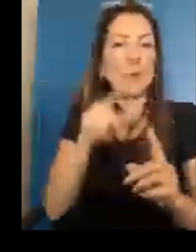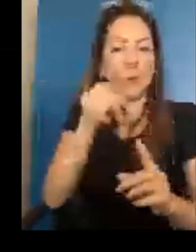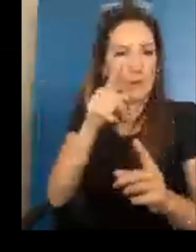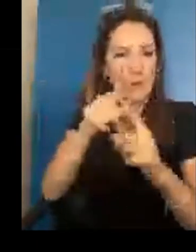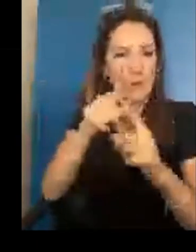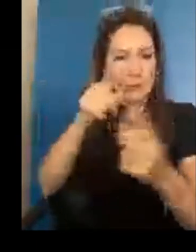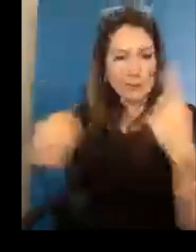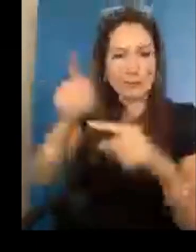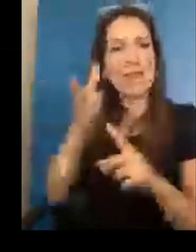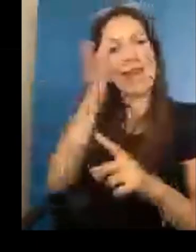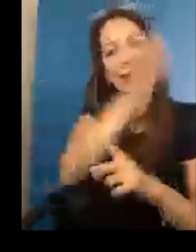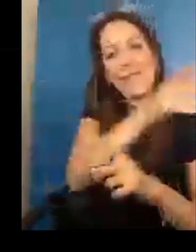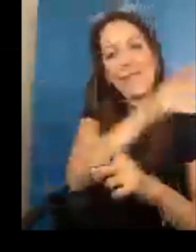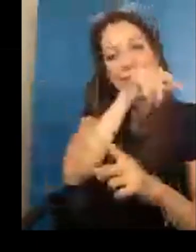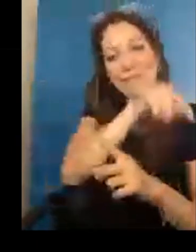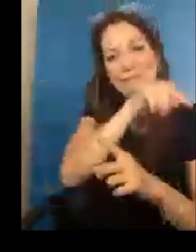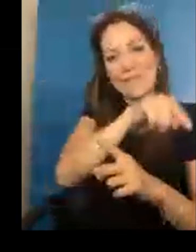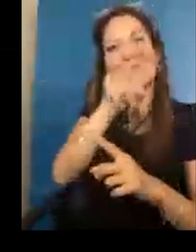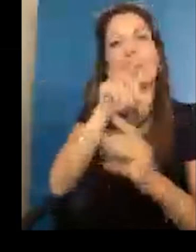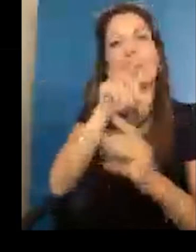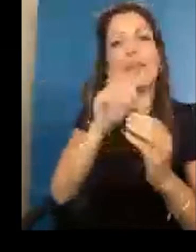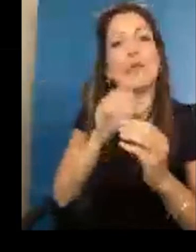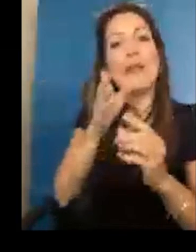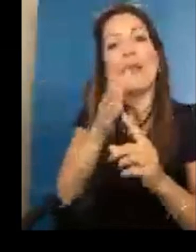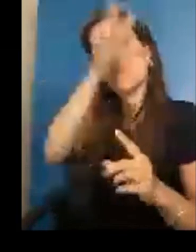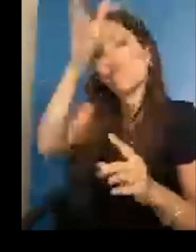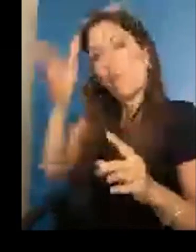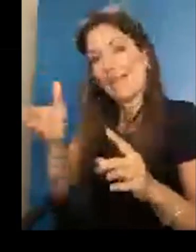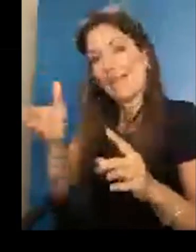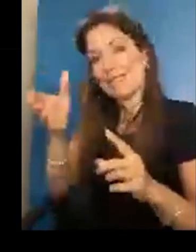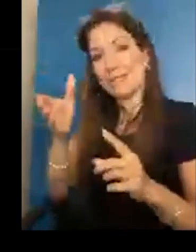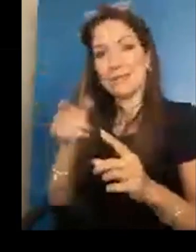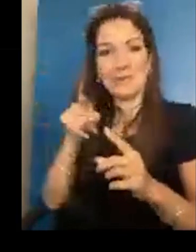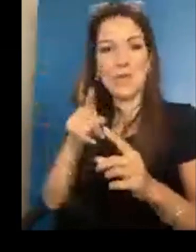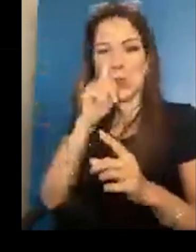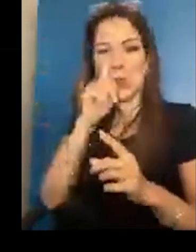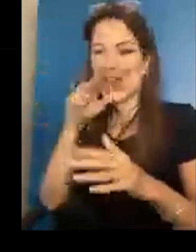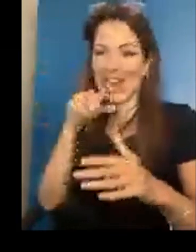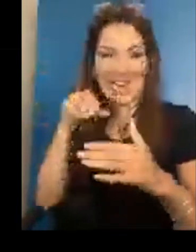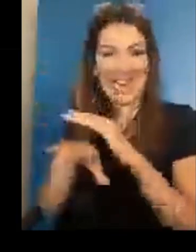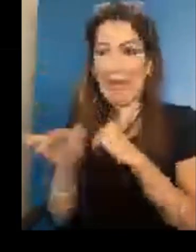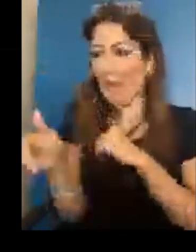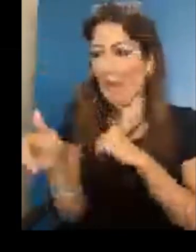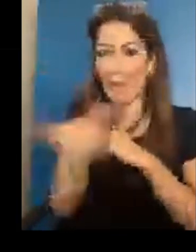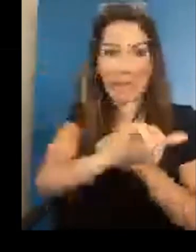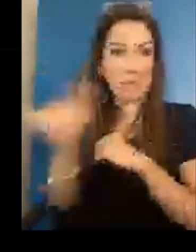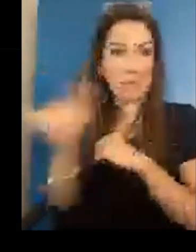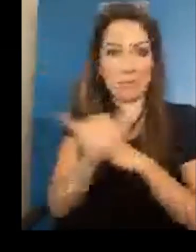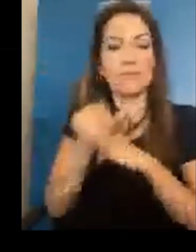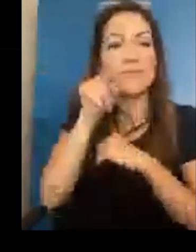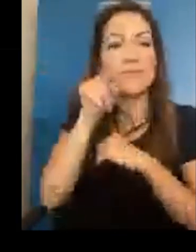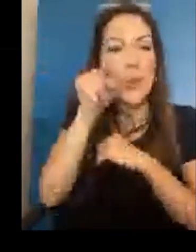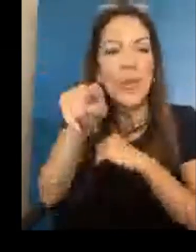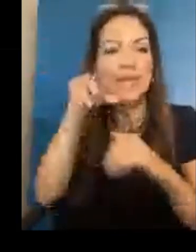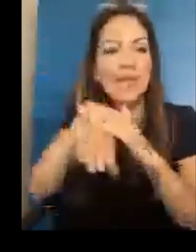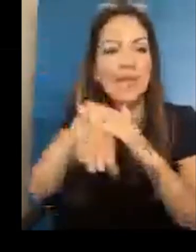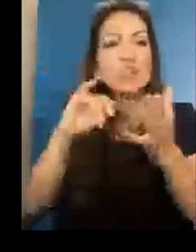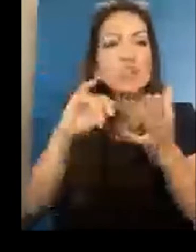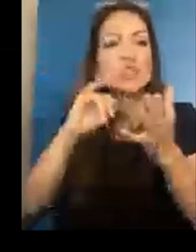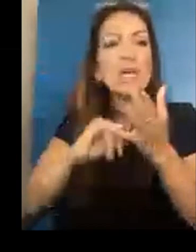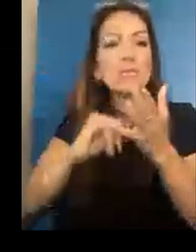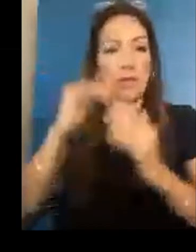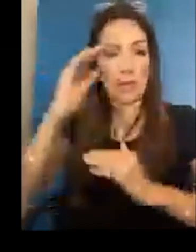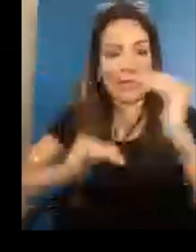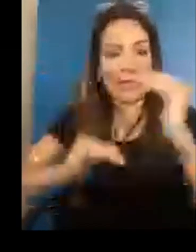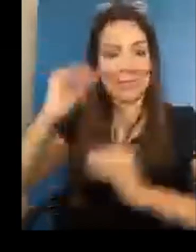side, and Burntwood Lane is the right-hand side of this slide. You can get here from either way. So this is the entrance of Shaftesbury building. You will